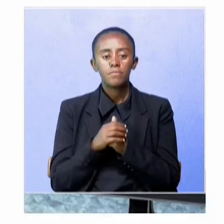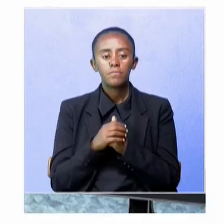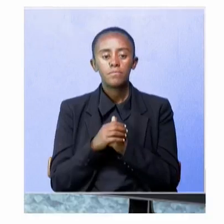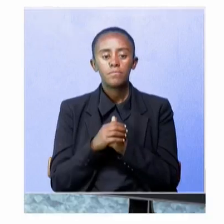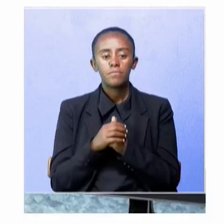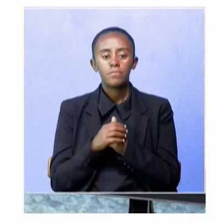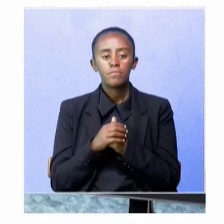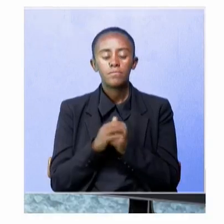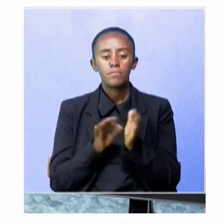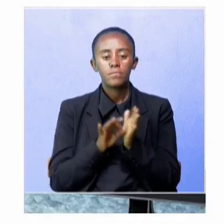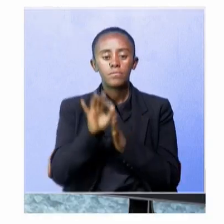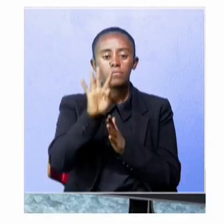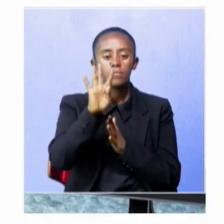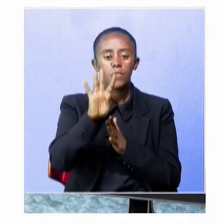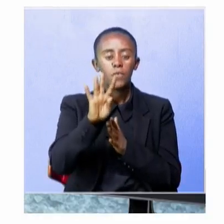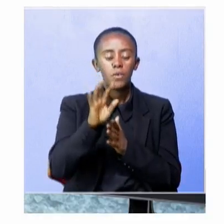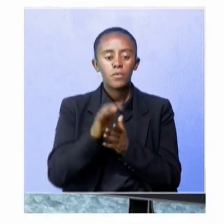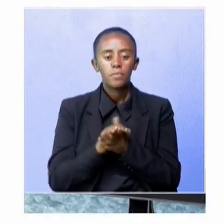Number 4,